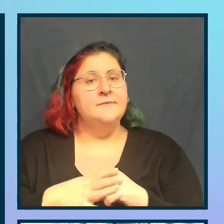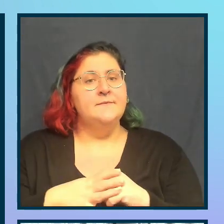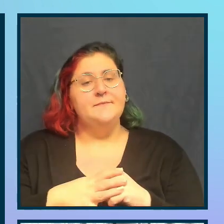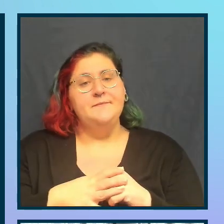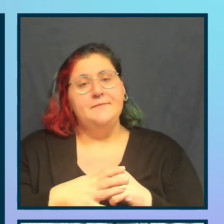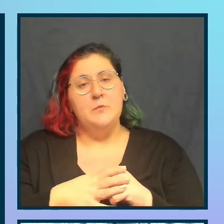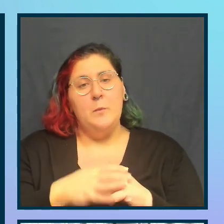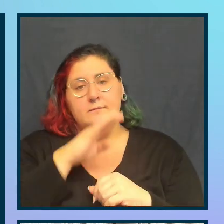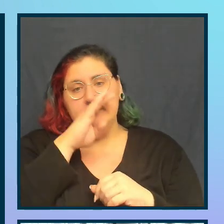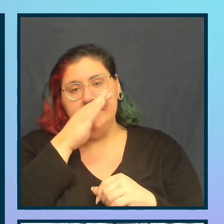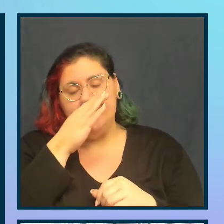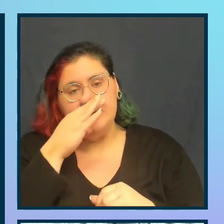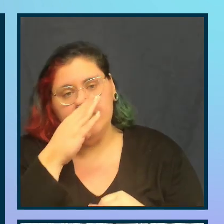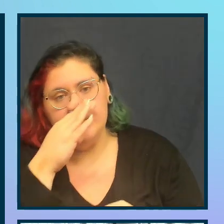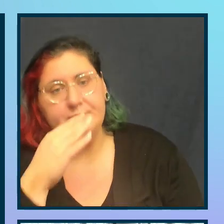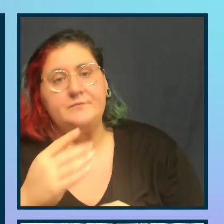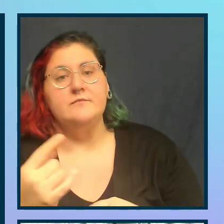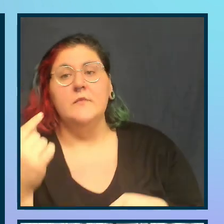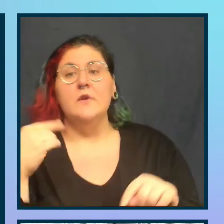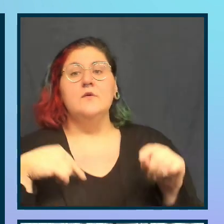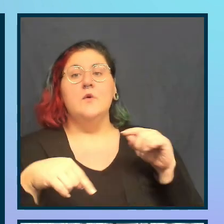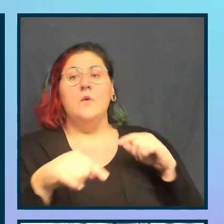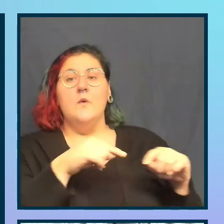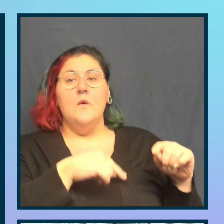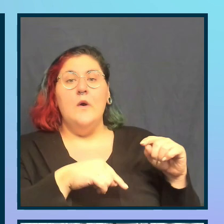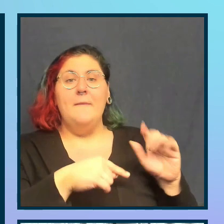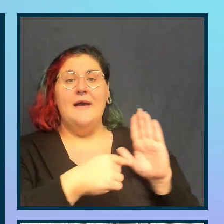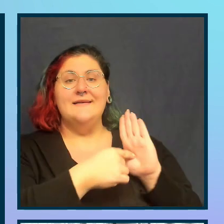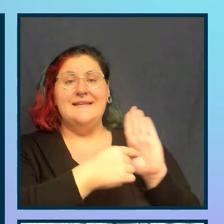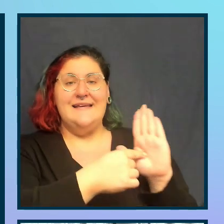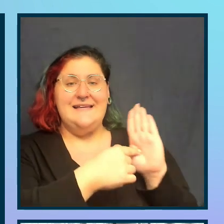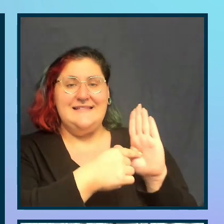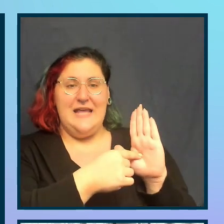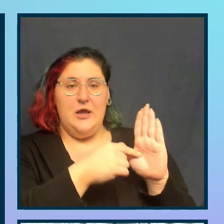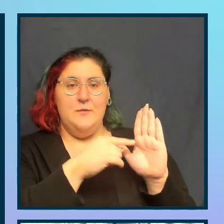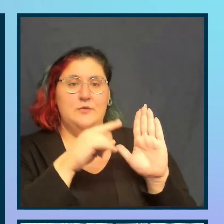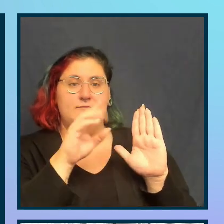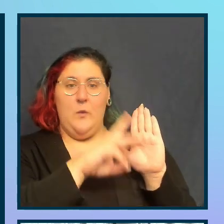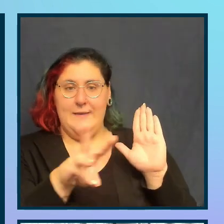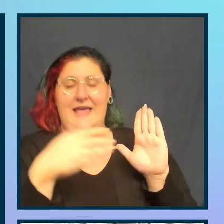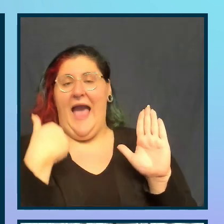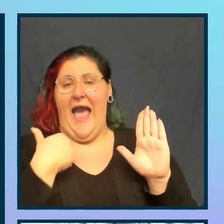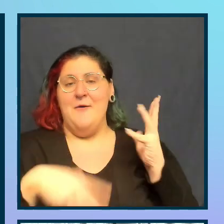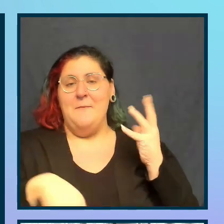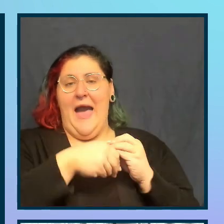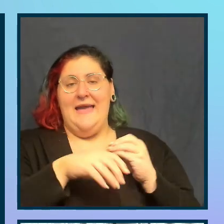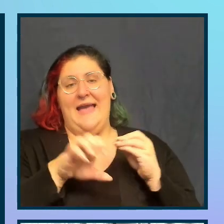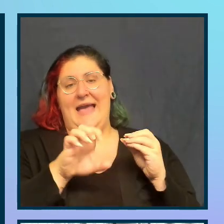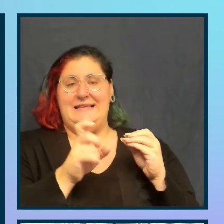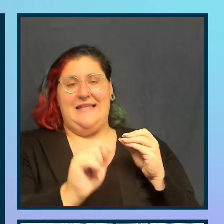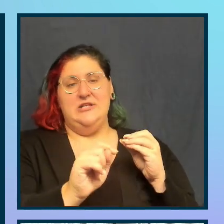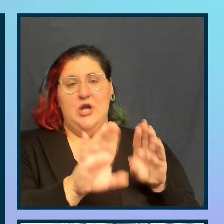So going back to the example site, I have my DevTools extension open from before. There is two ways to access intelligent guided